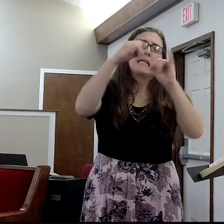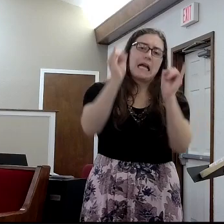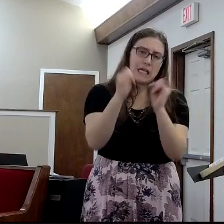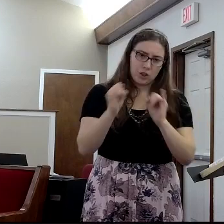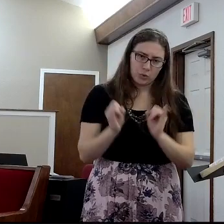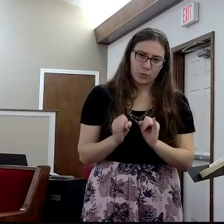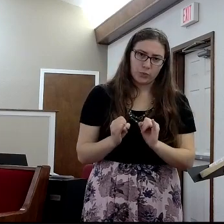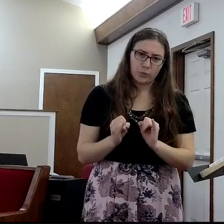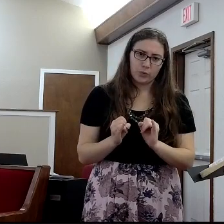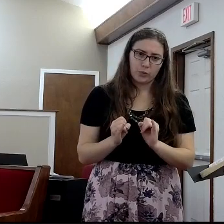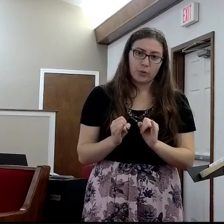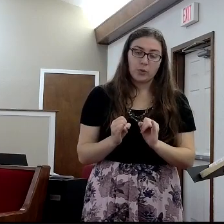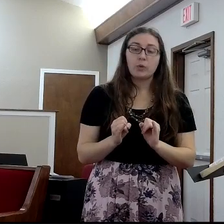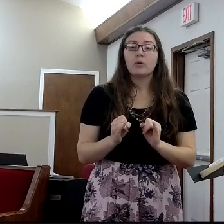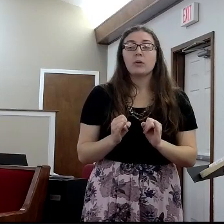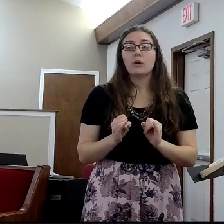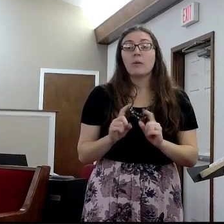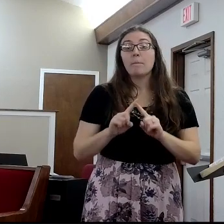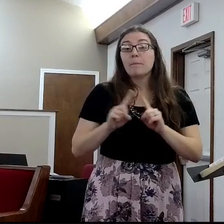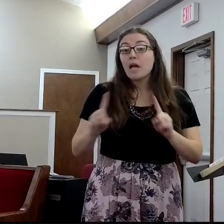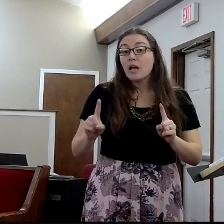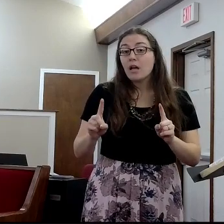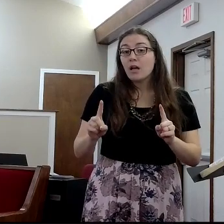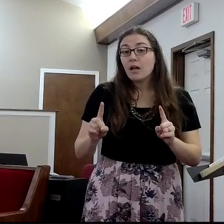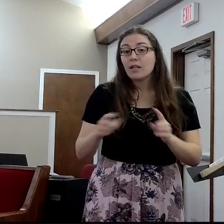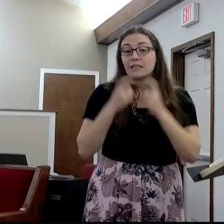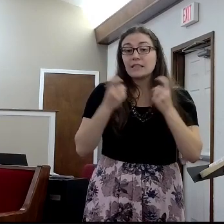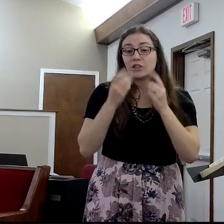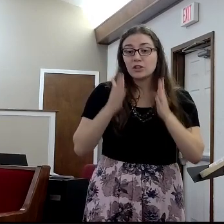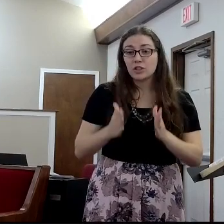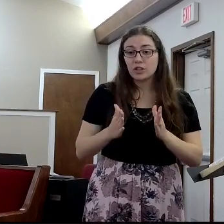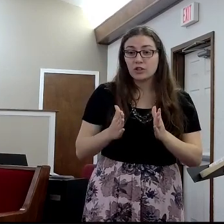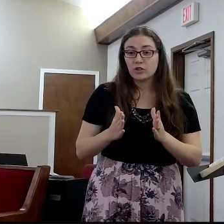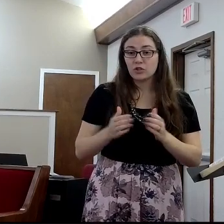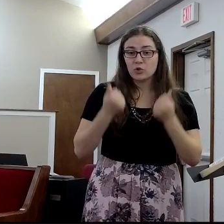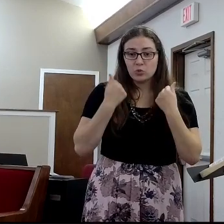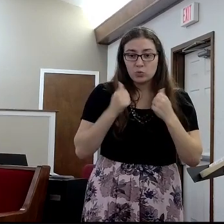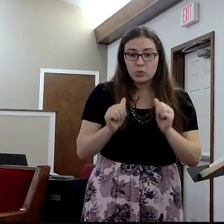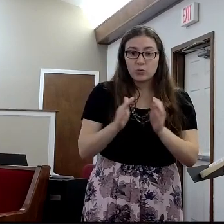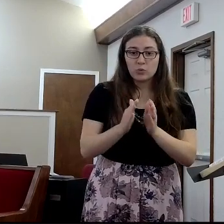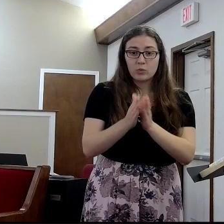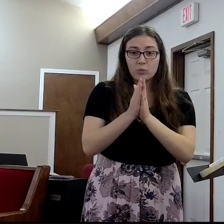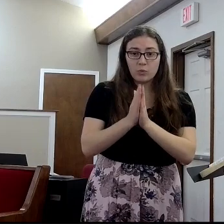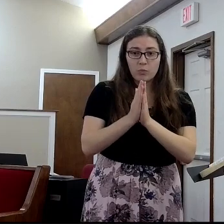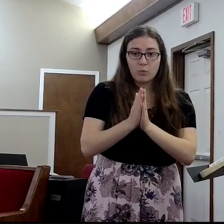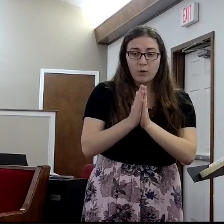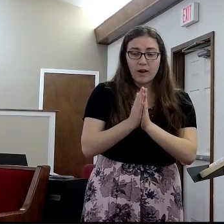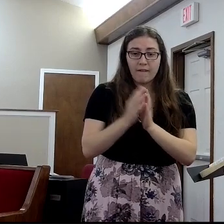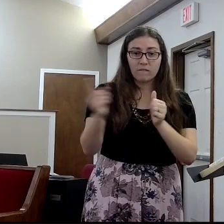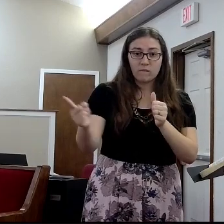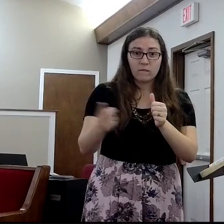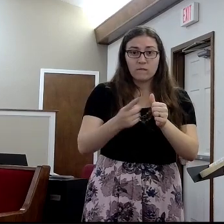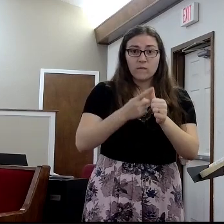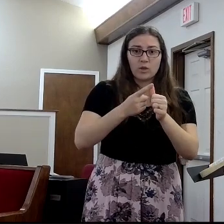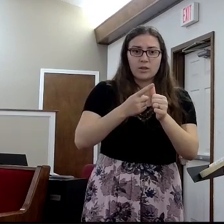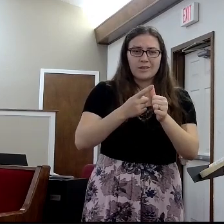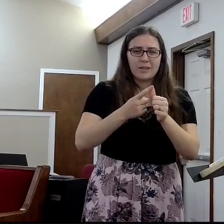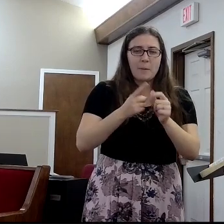would call gods. But sinners always turn to prayer first. And who are they praying